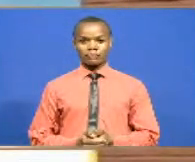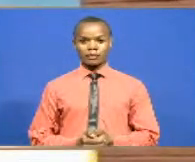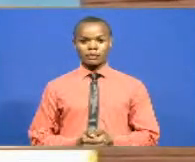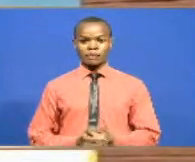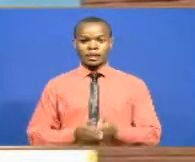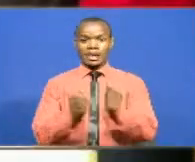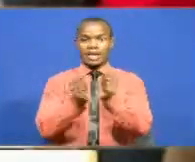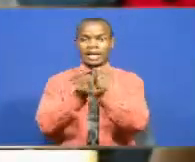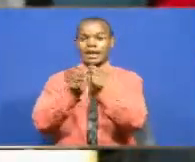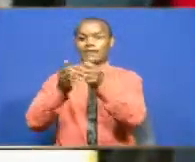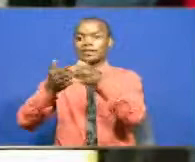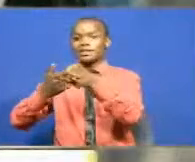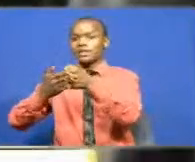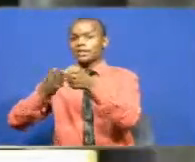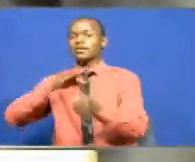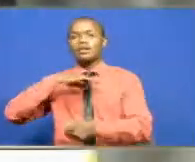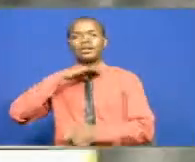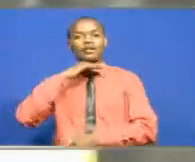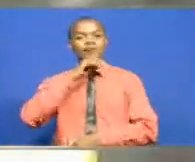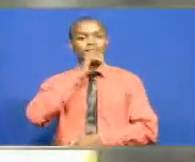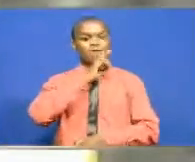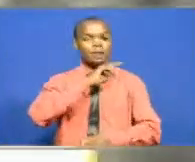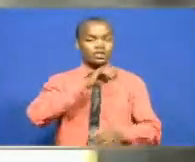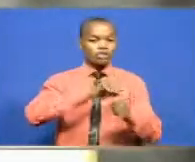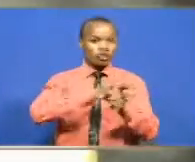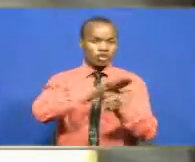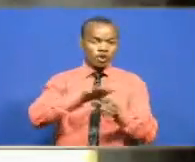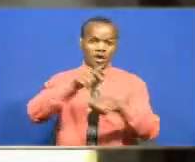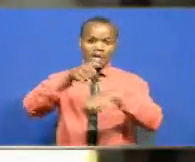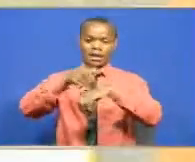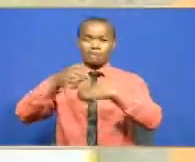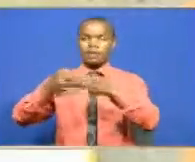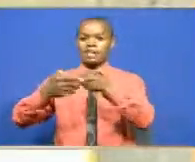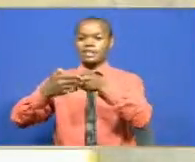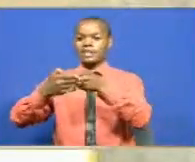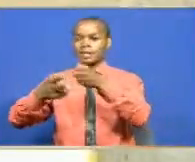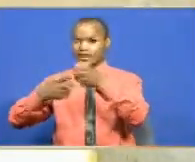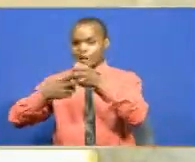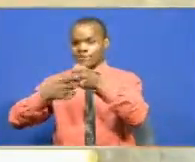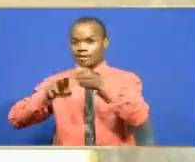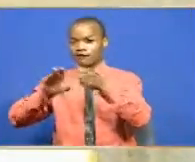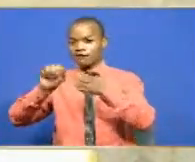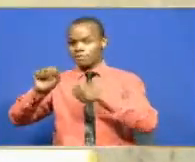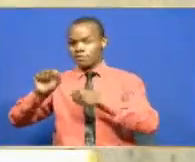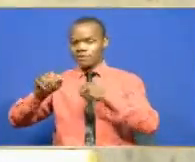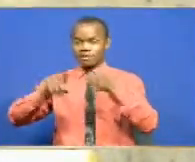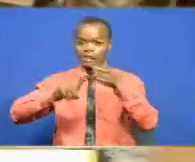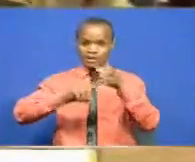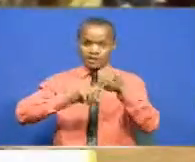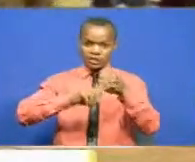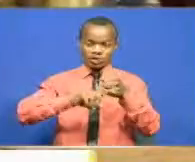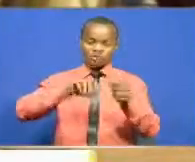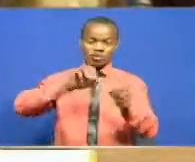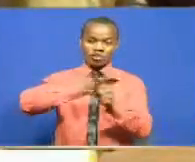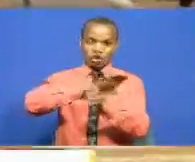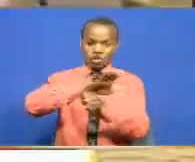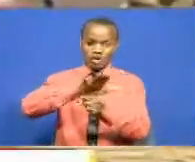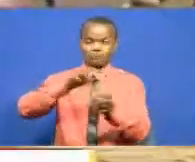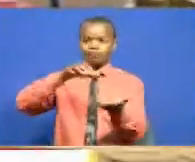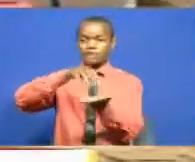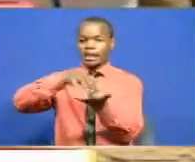...19 reported dead in the last 24 hours as 756 new coronavirus cases are confirmed in